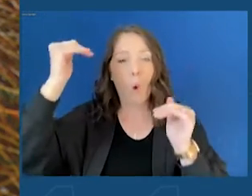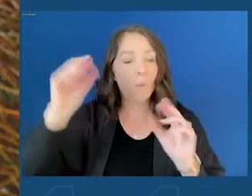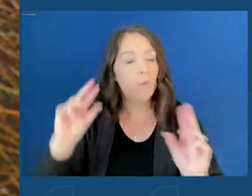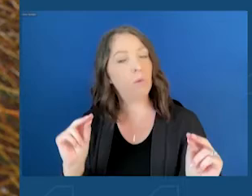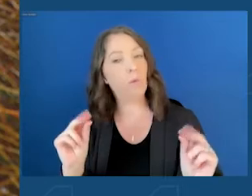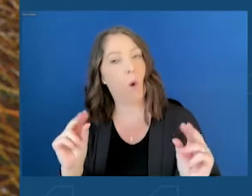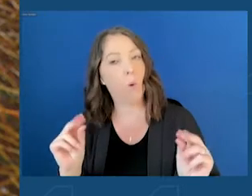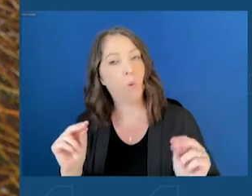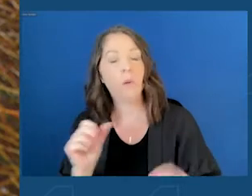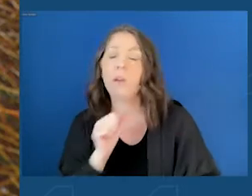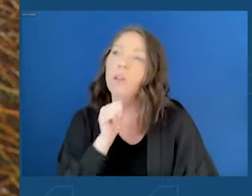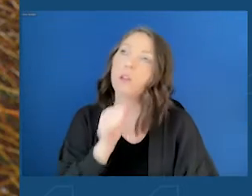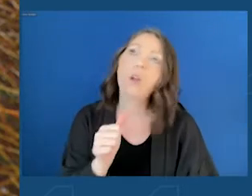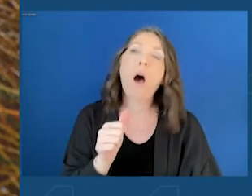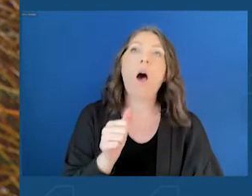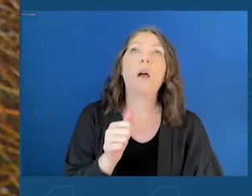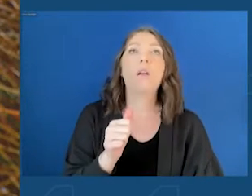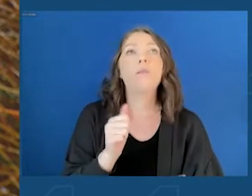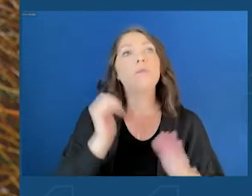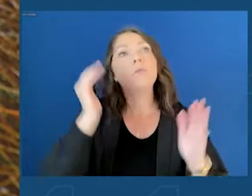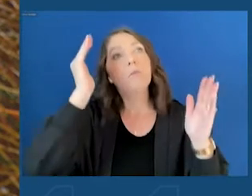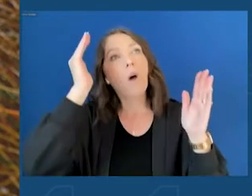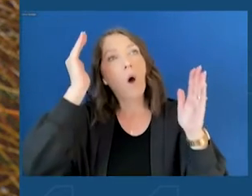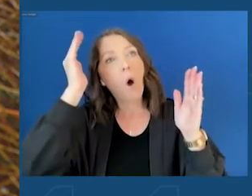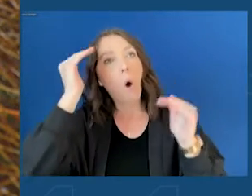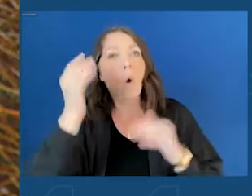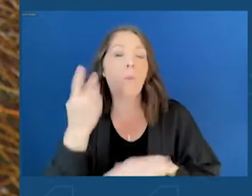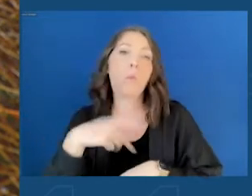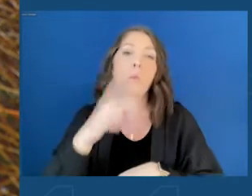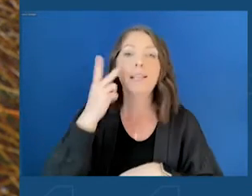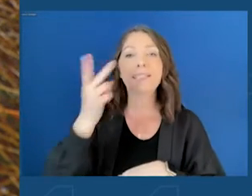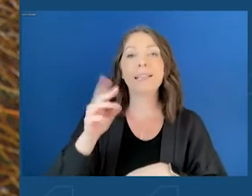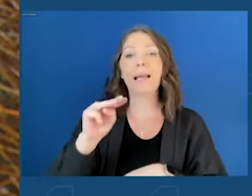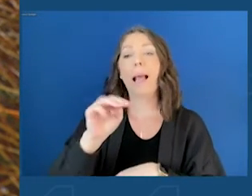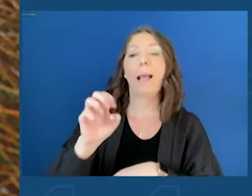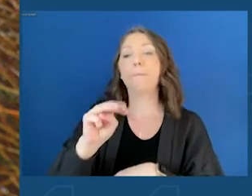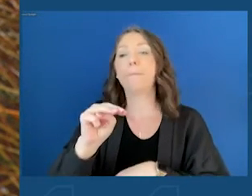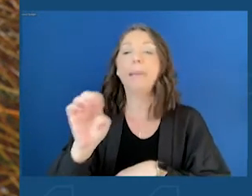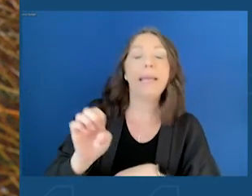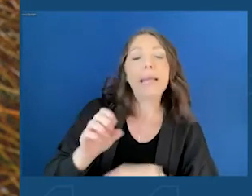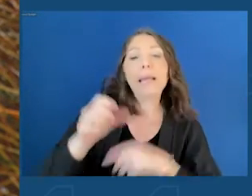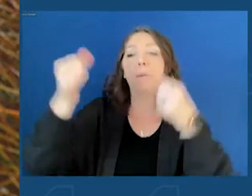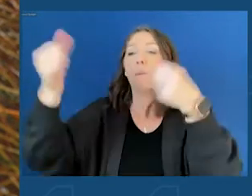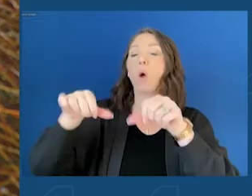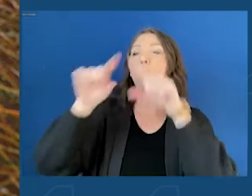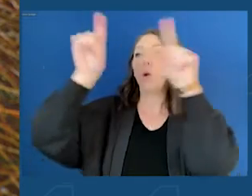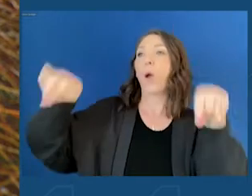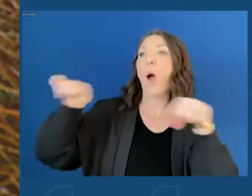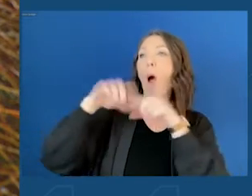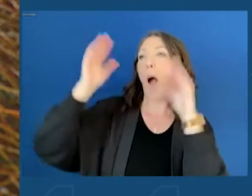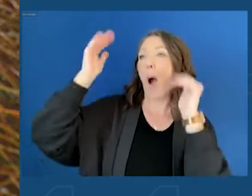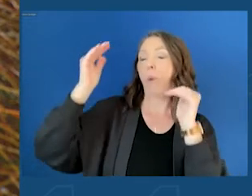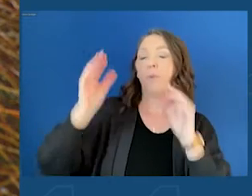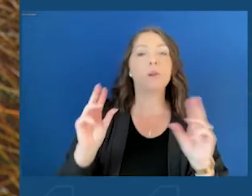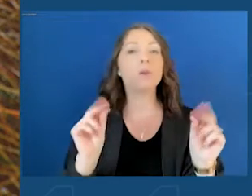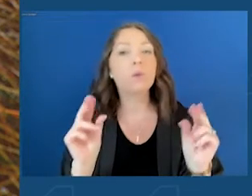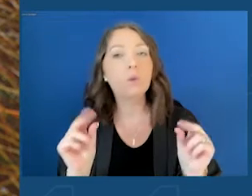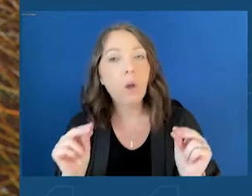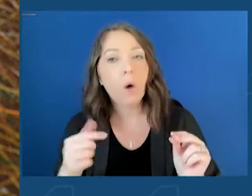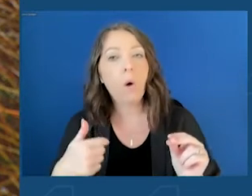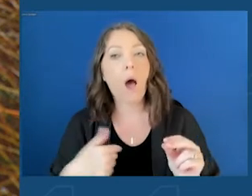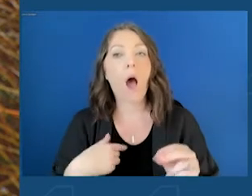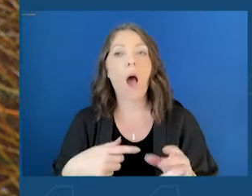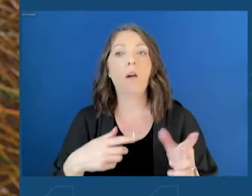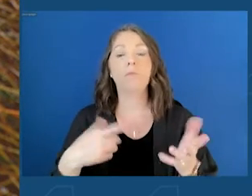not hope that we see on a meme or on a poster. I'm talking about actual hope,